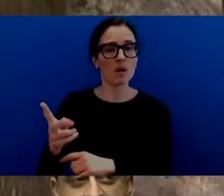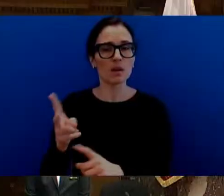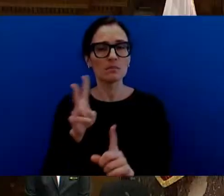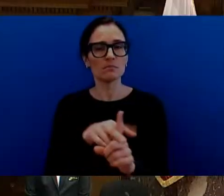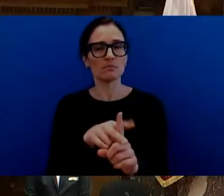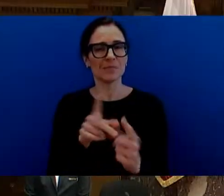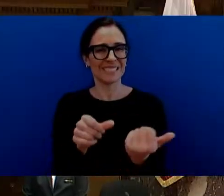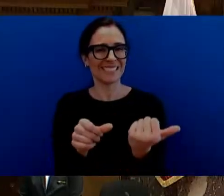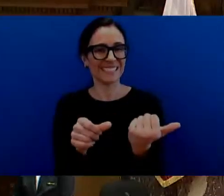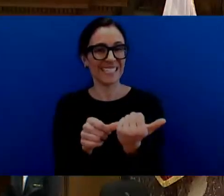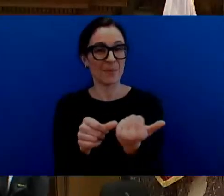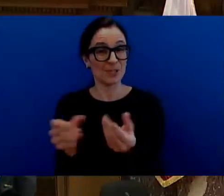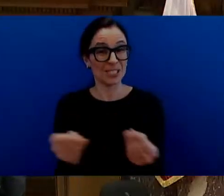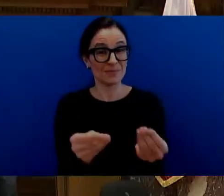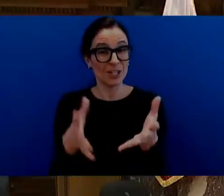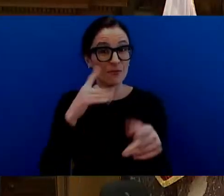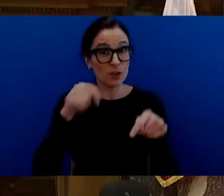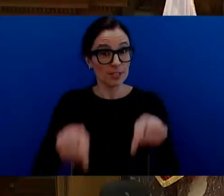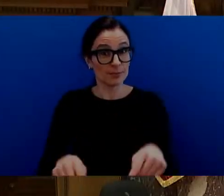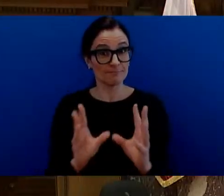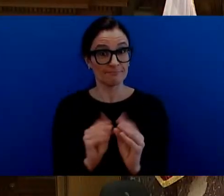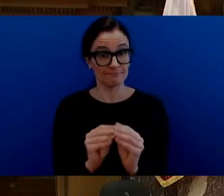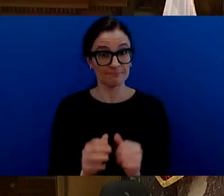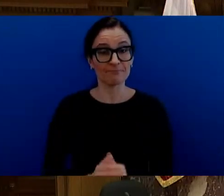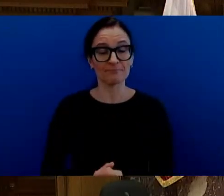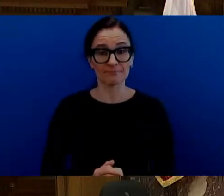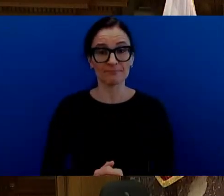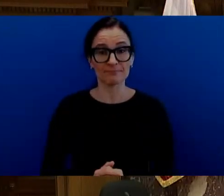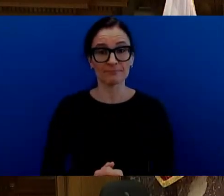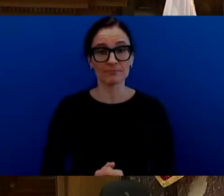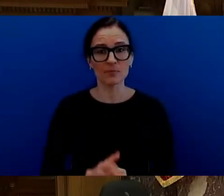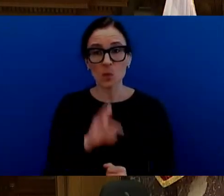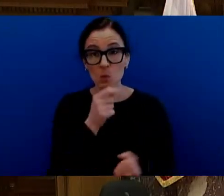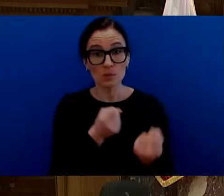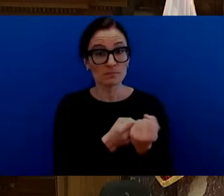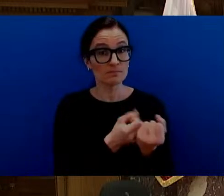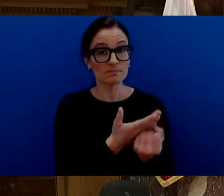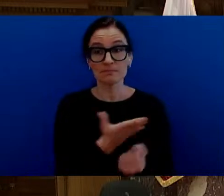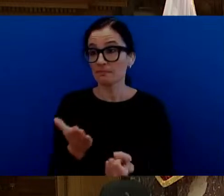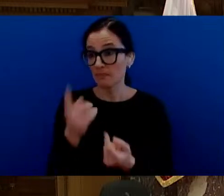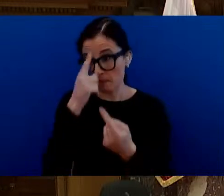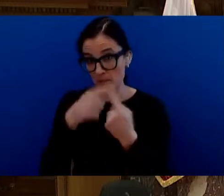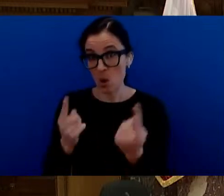motion. All those in favor say aye. Aye. Opposed? Motion carried.